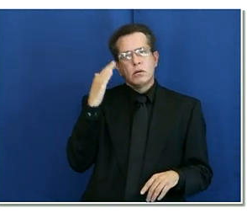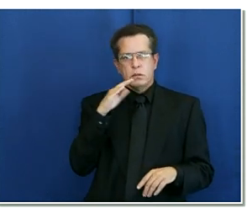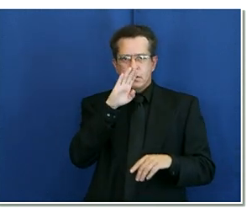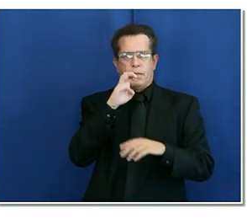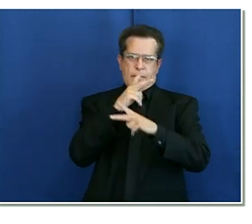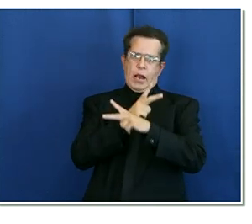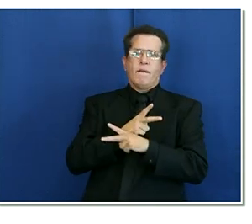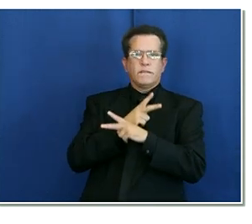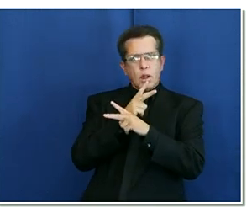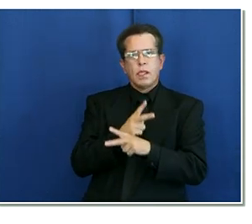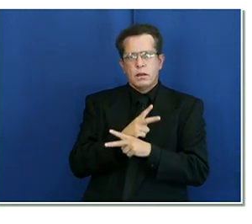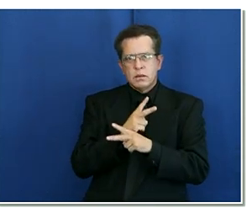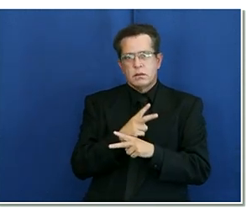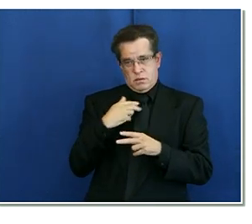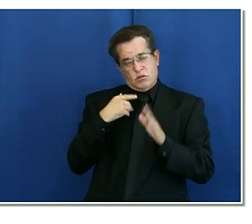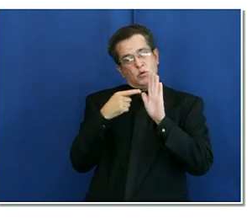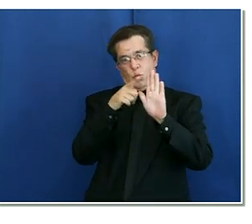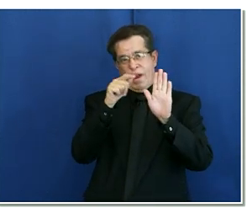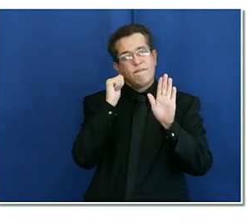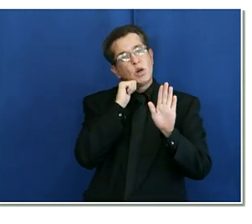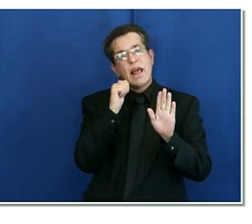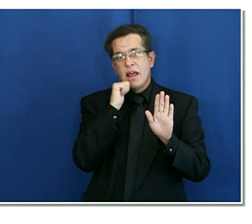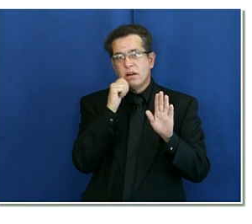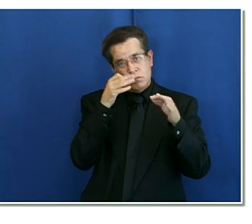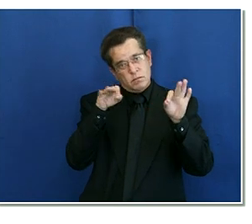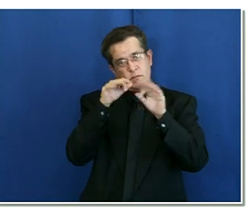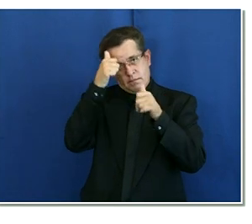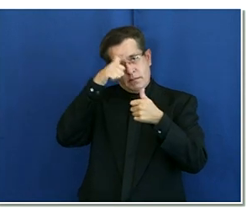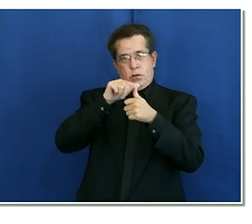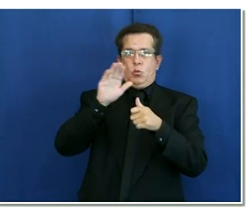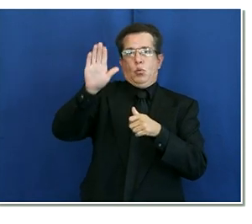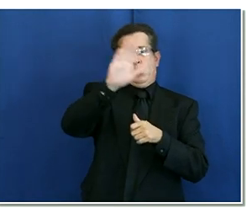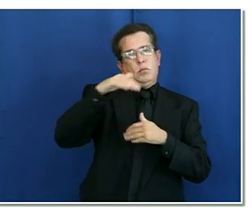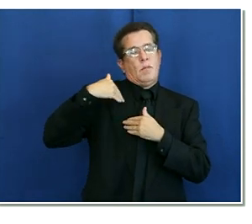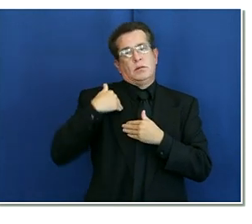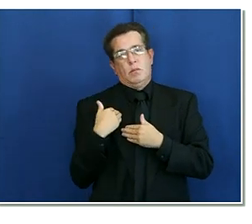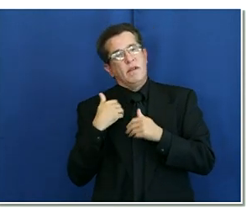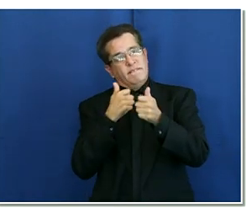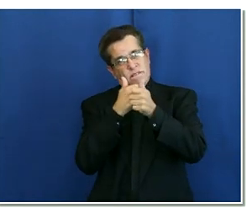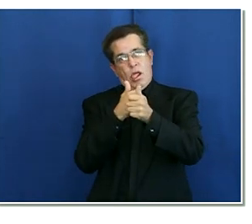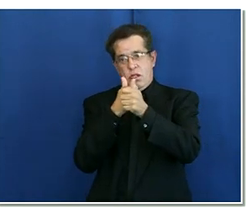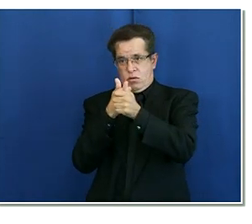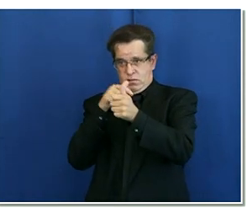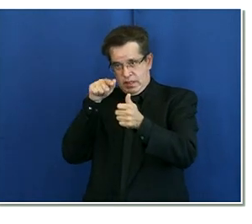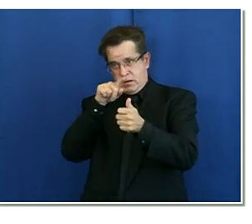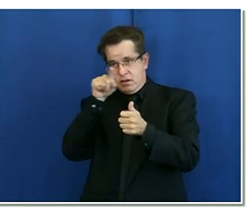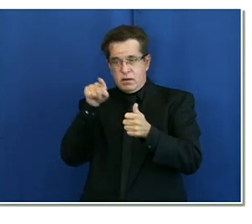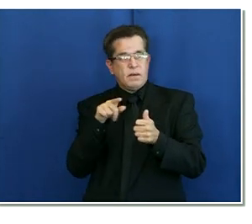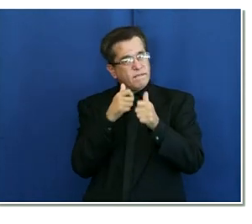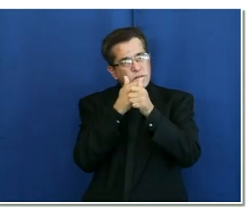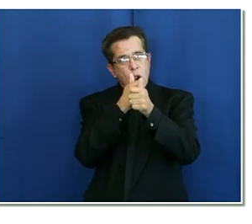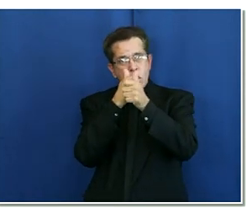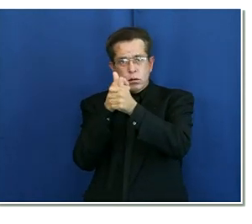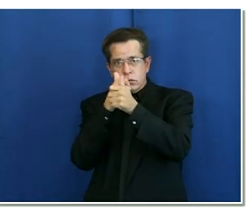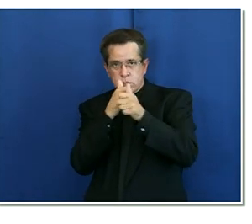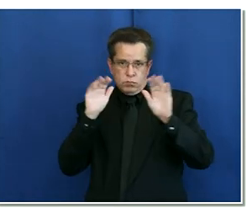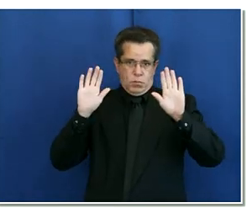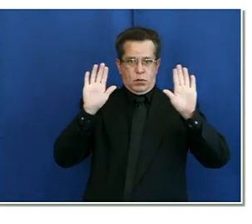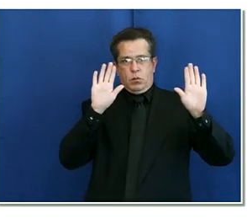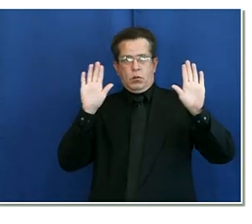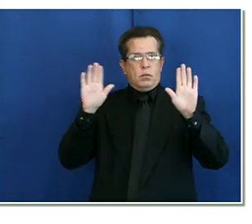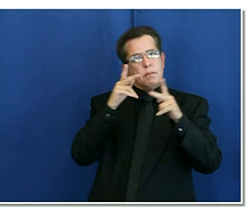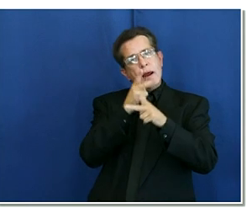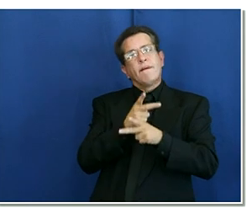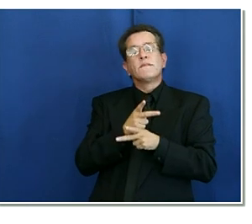this information every day, to remember that everyone has a role to play, and by following these practices, we feel we